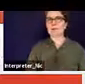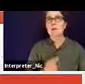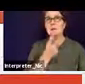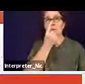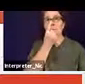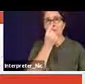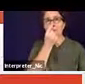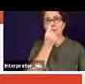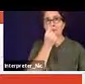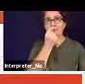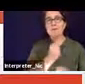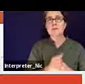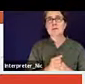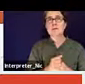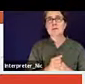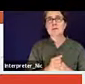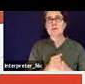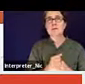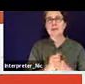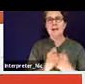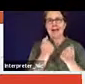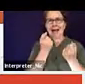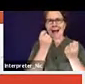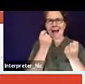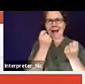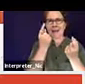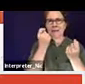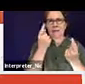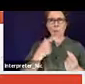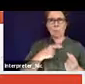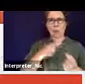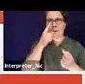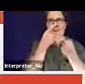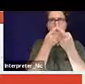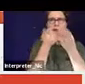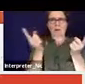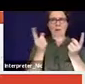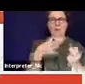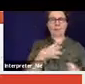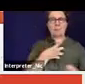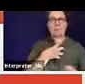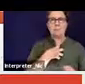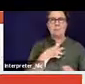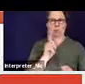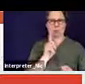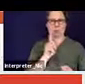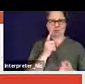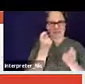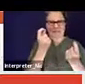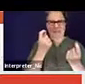understanding why people are fearful. So actually understanding what that fear is.